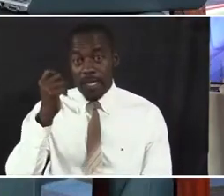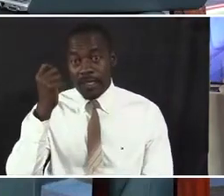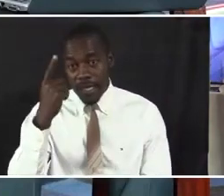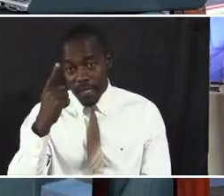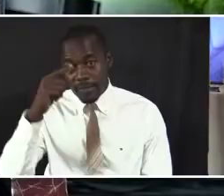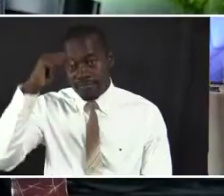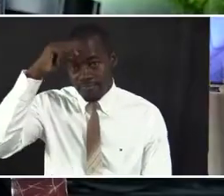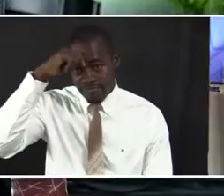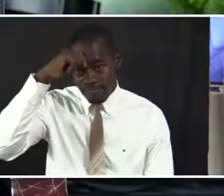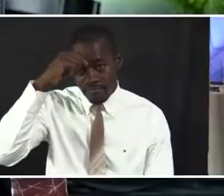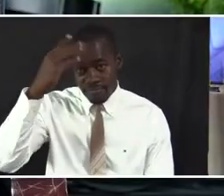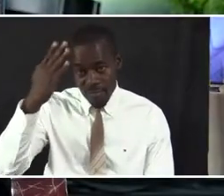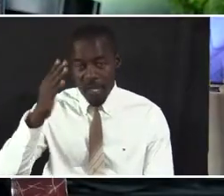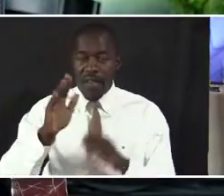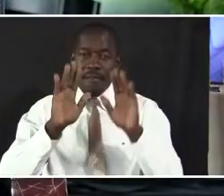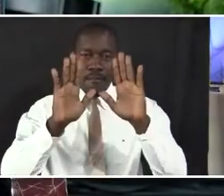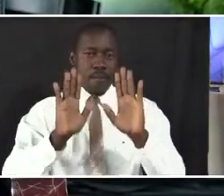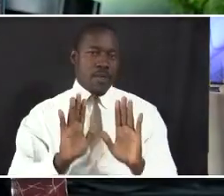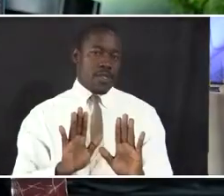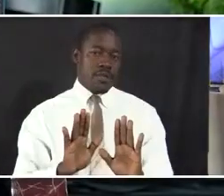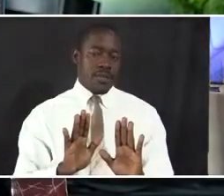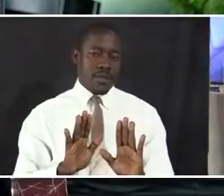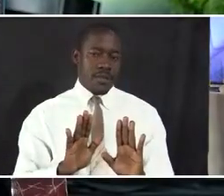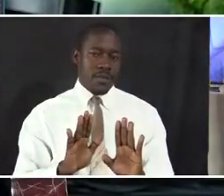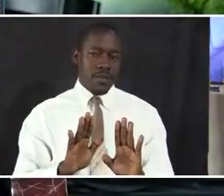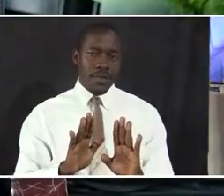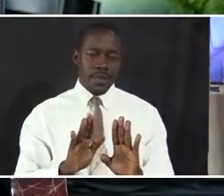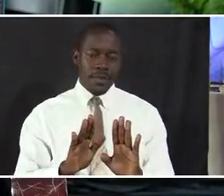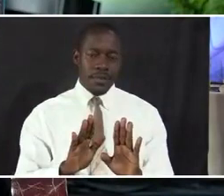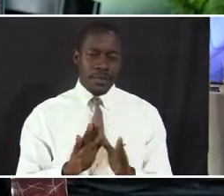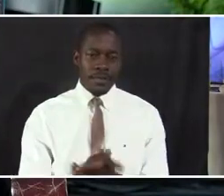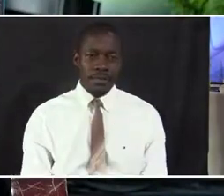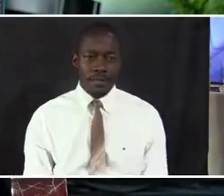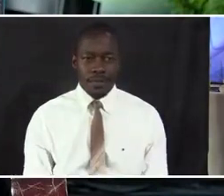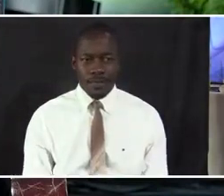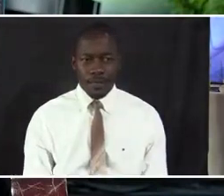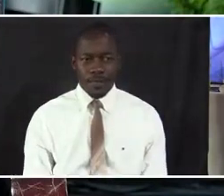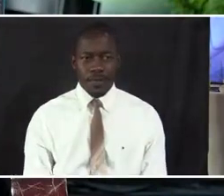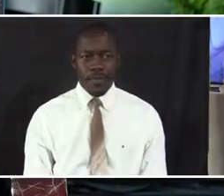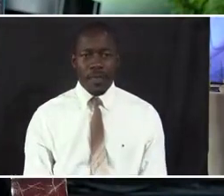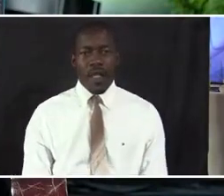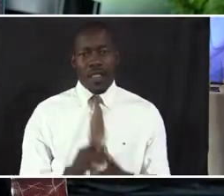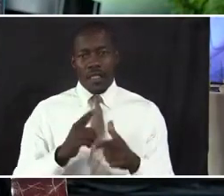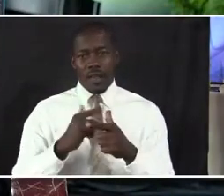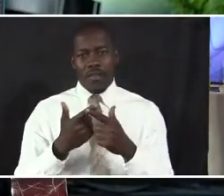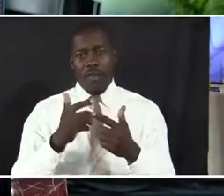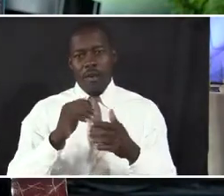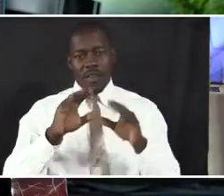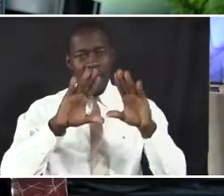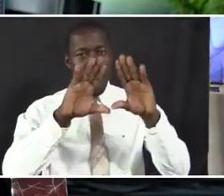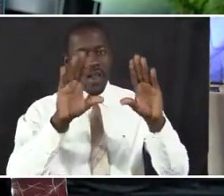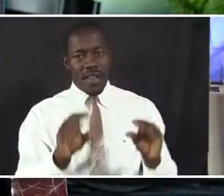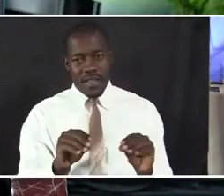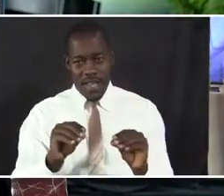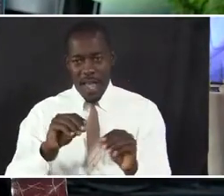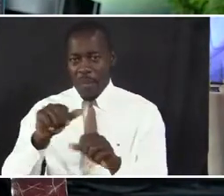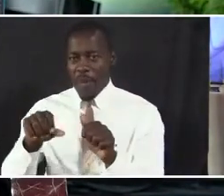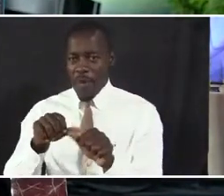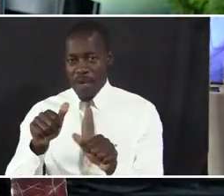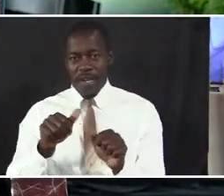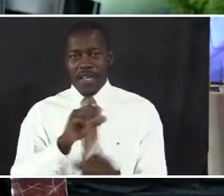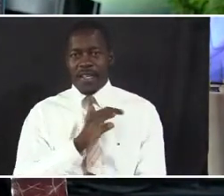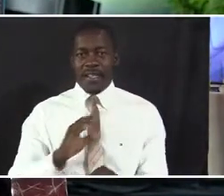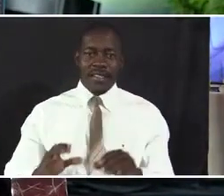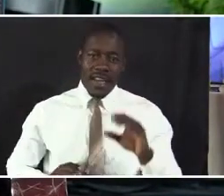understanding, is very important. And it forms a basis for a Christian life and a Christian